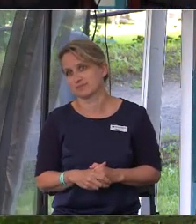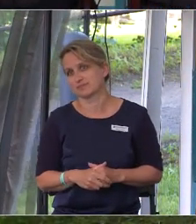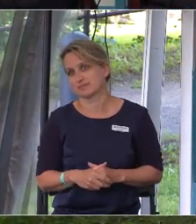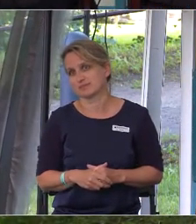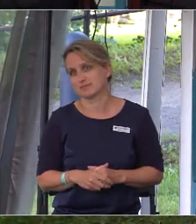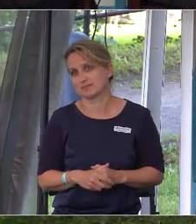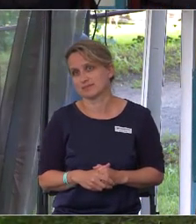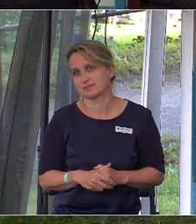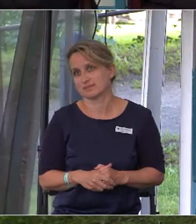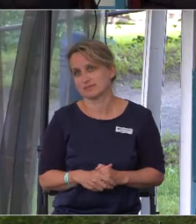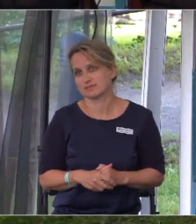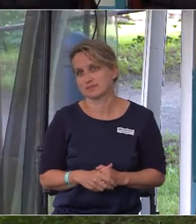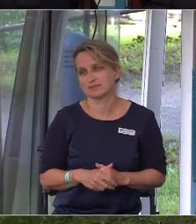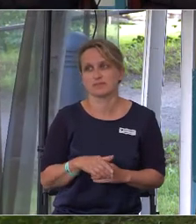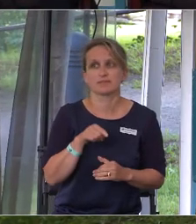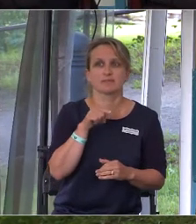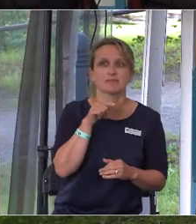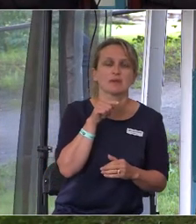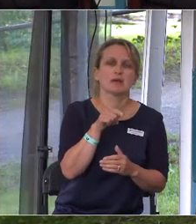So, at the top of this series,